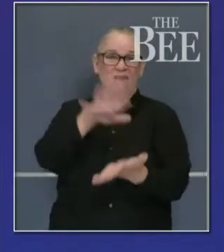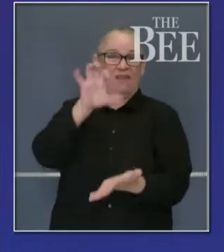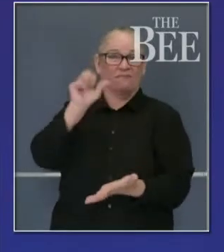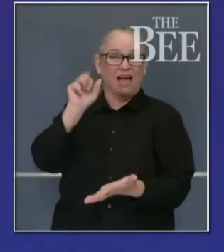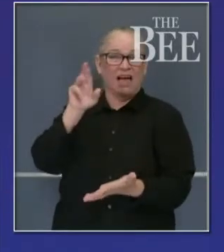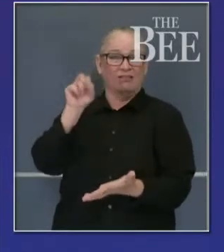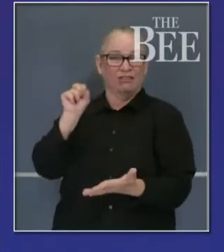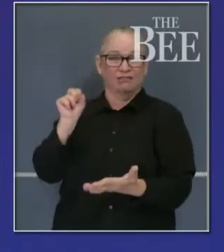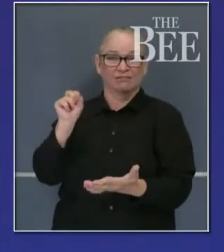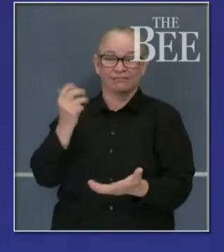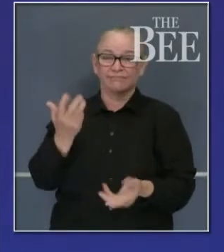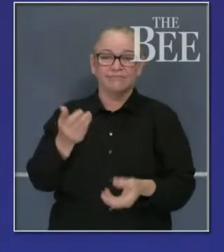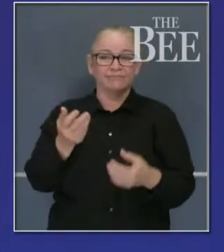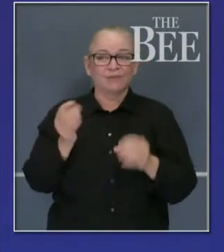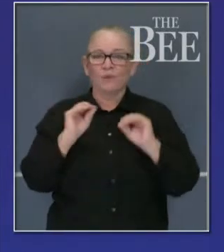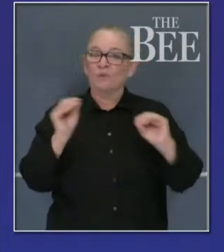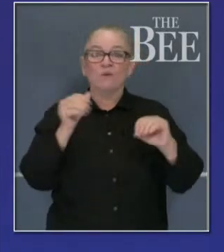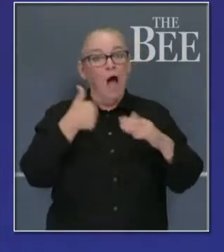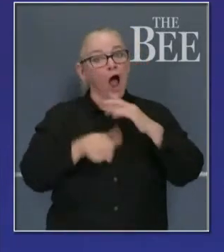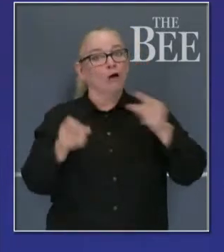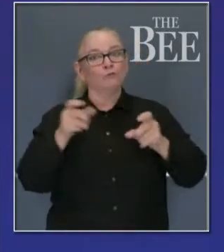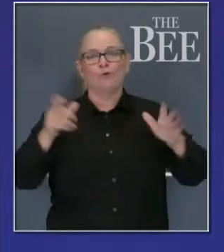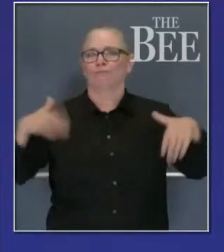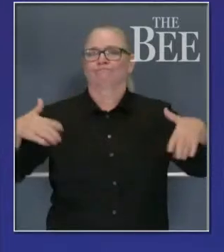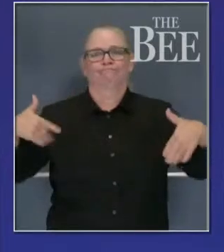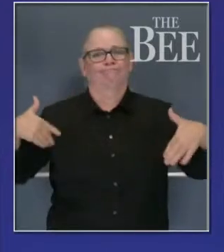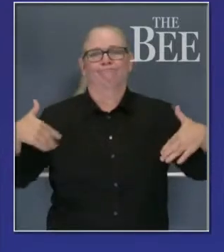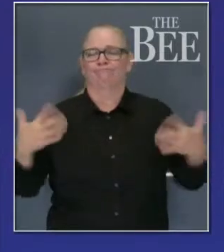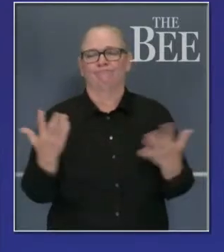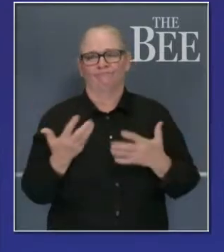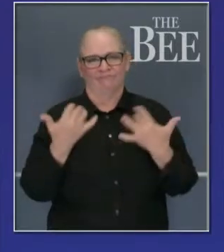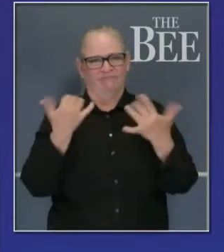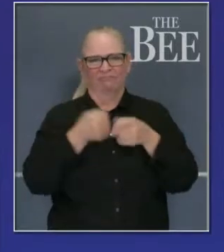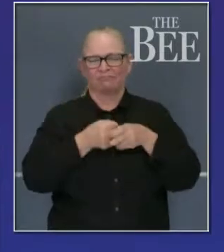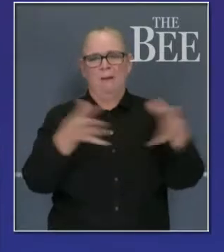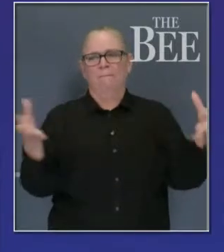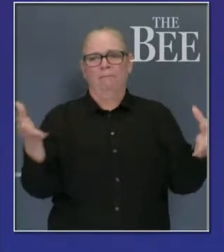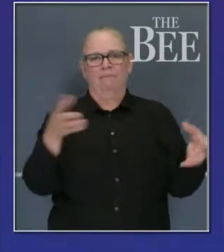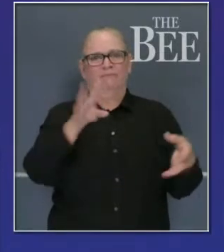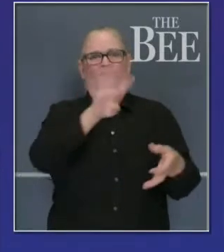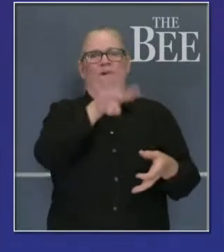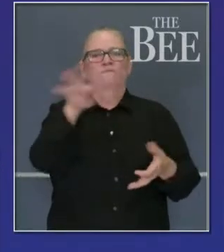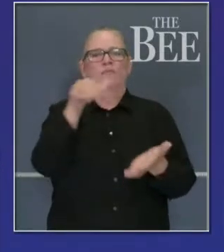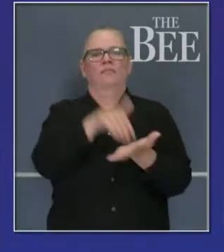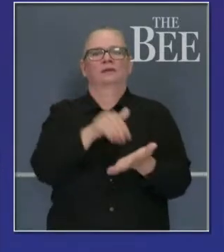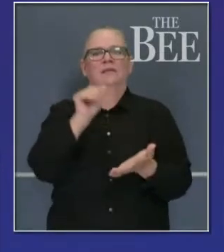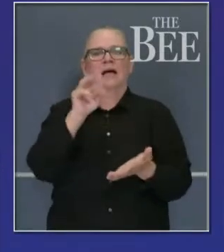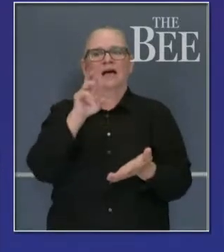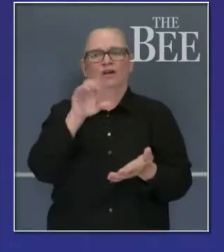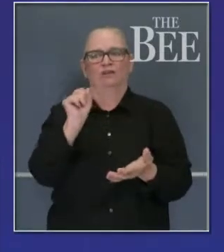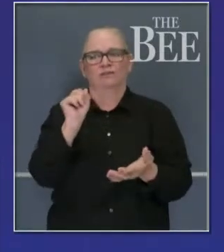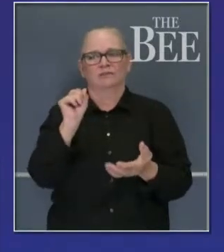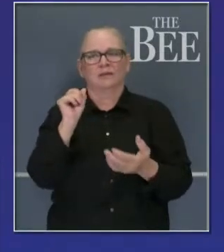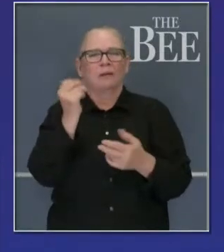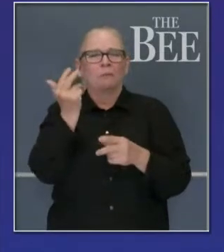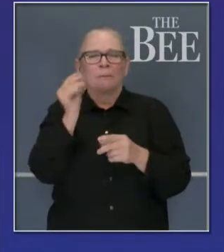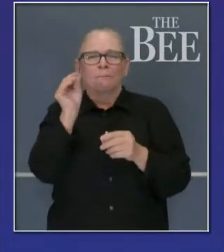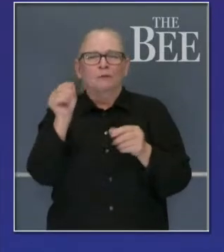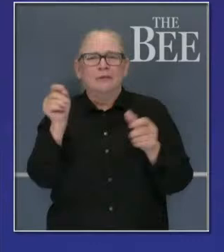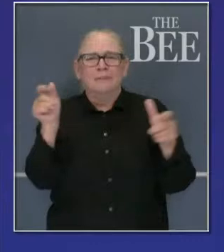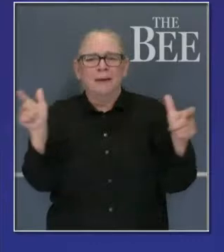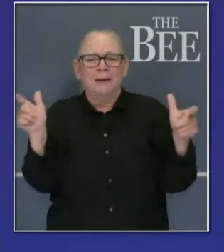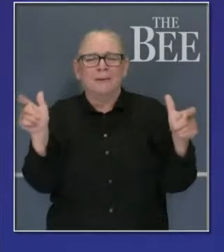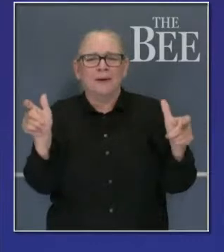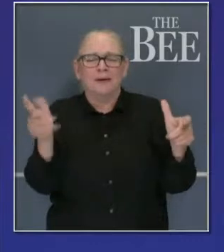containment last week. It has grown to 44,000 acres, just 3% contained this week. As we pull back and we